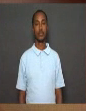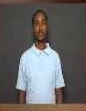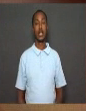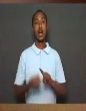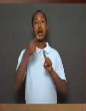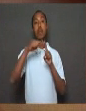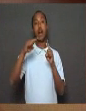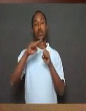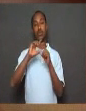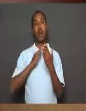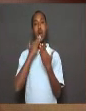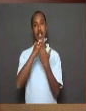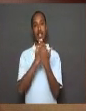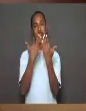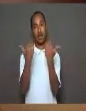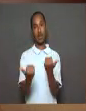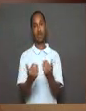Let's get back to our lesson.